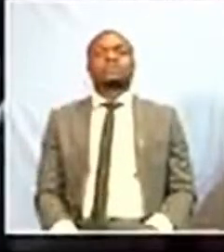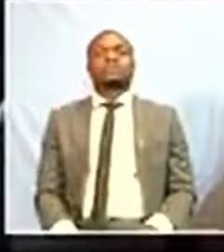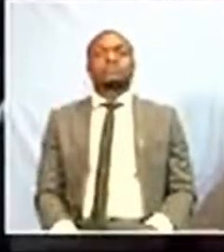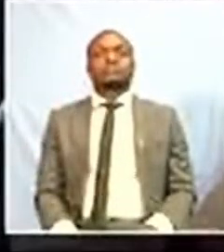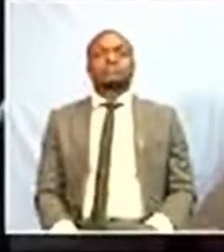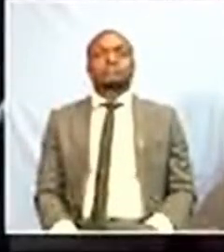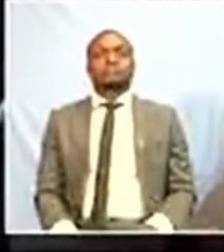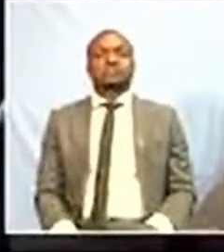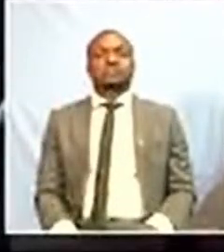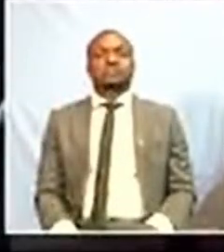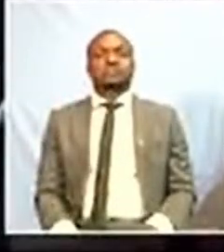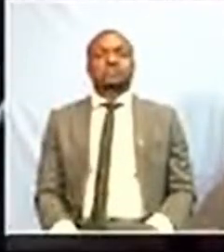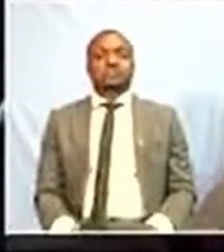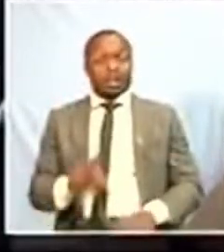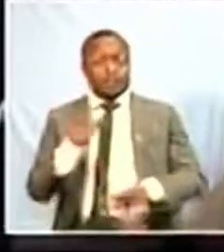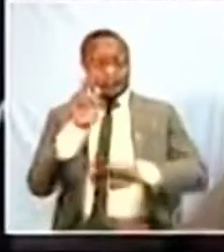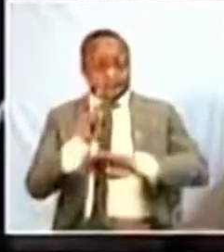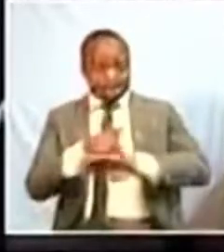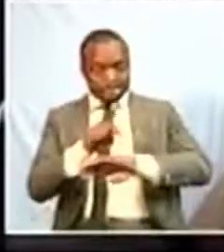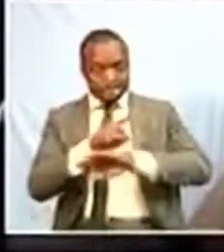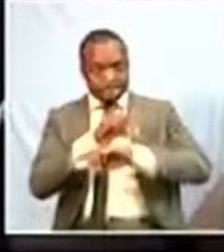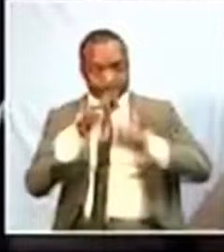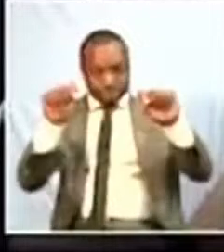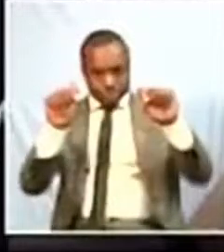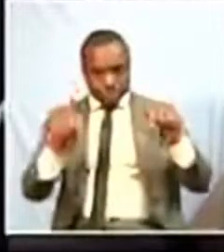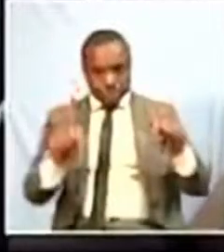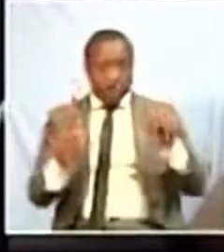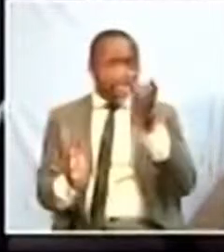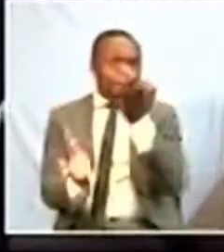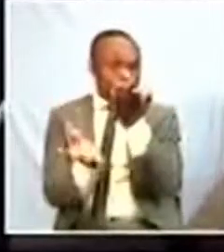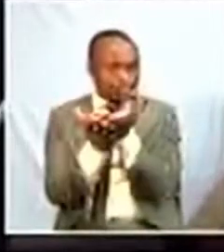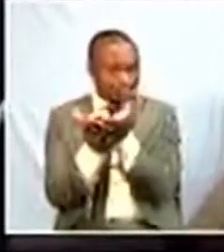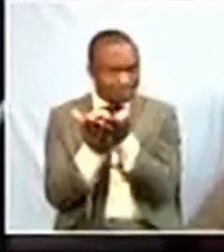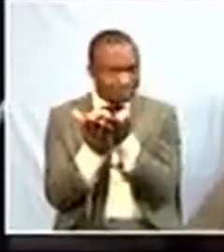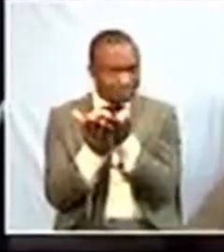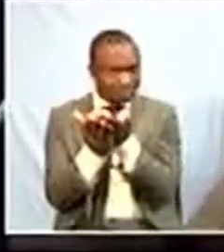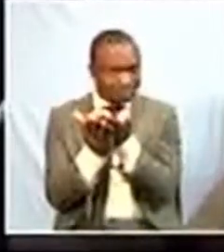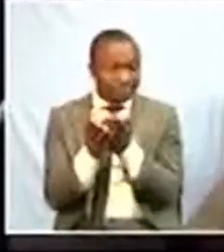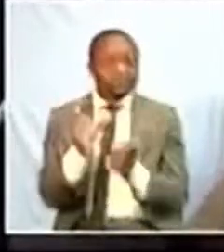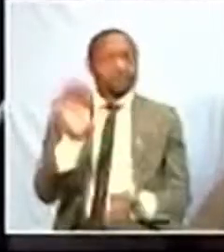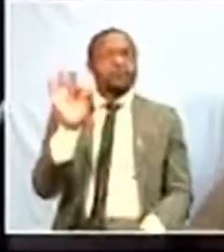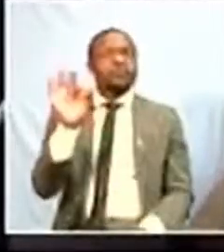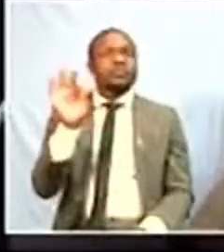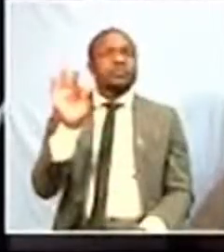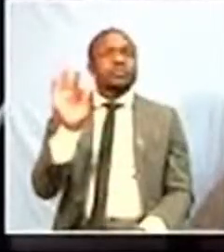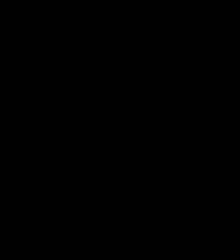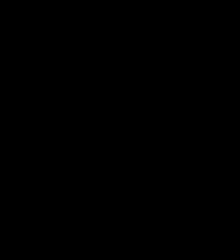In the project ledger on appendix number 19,